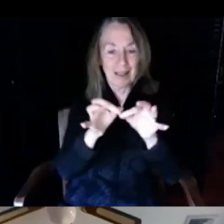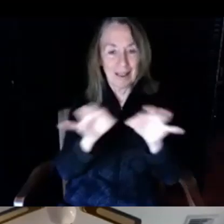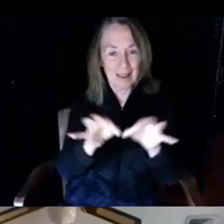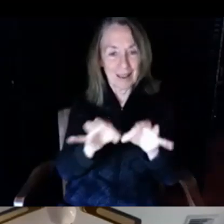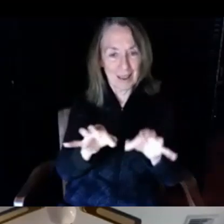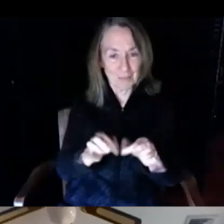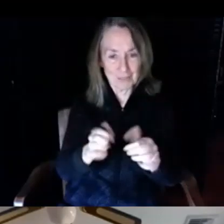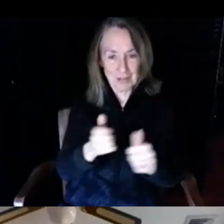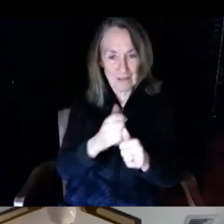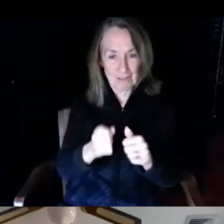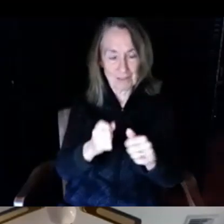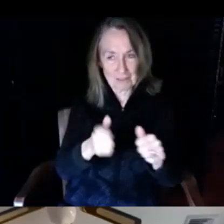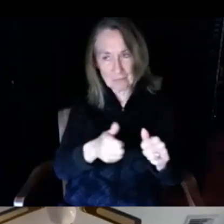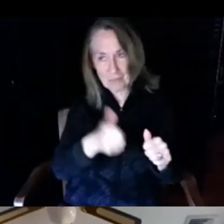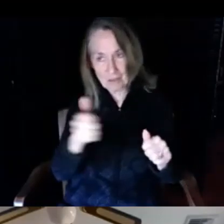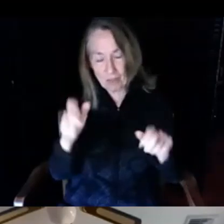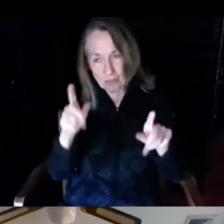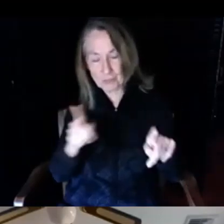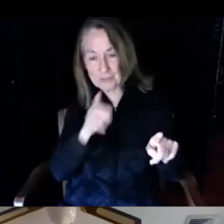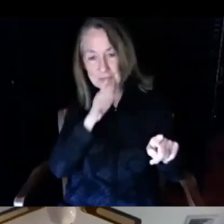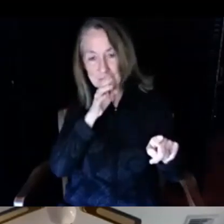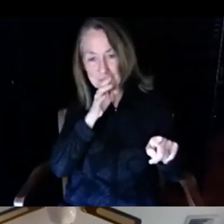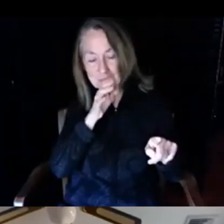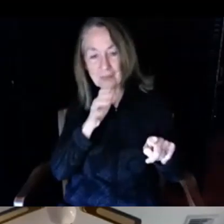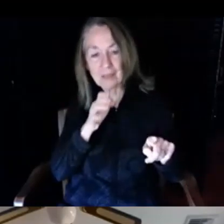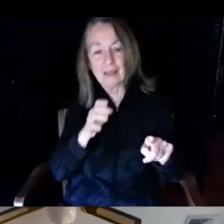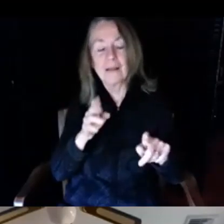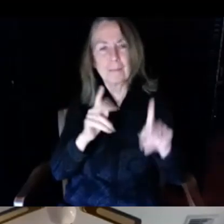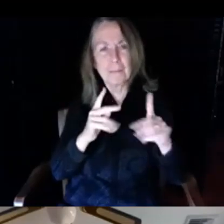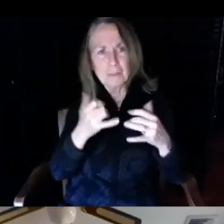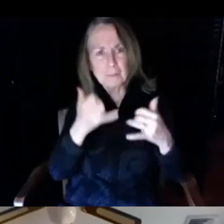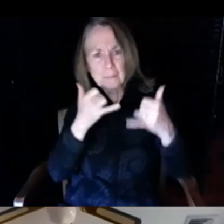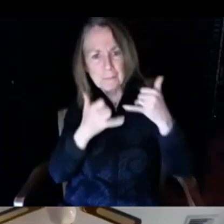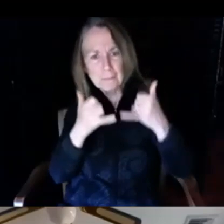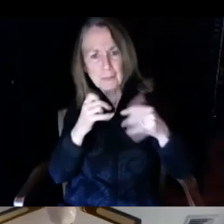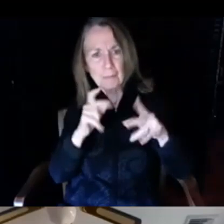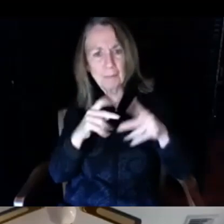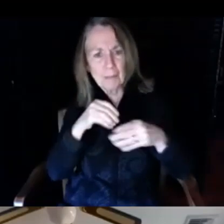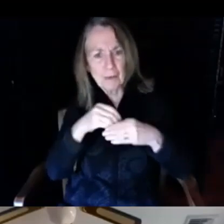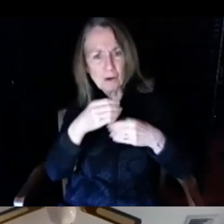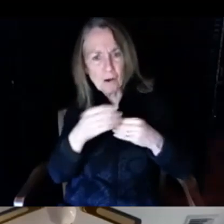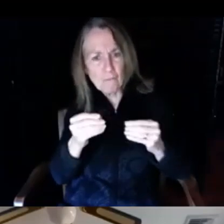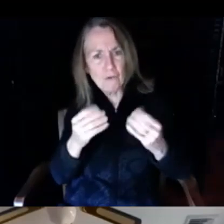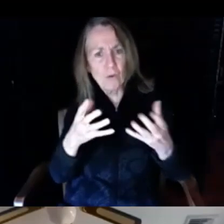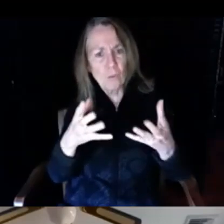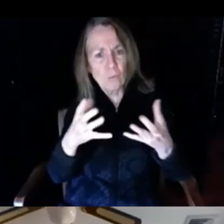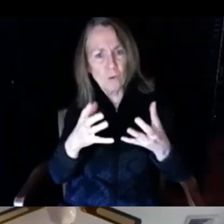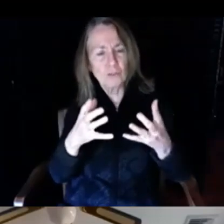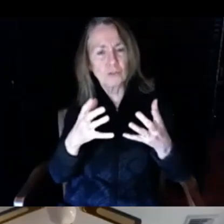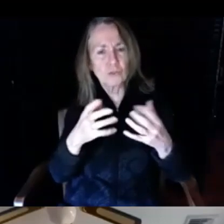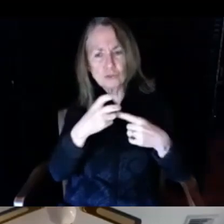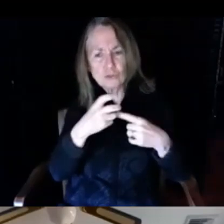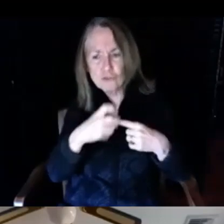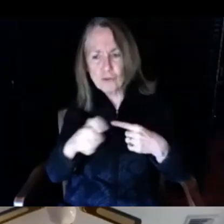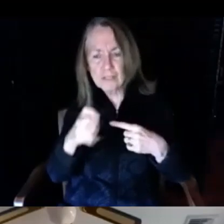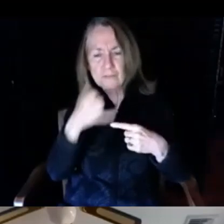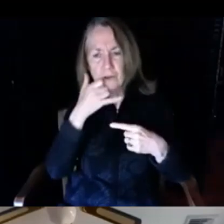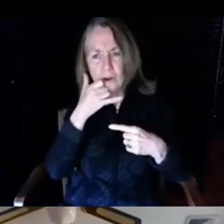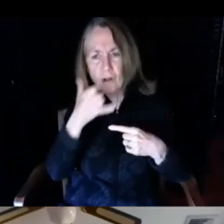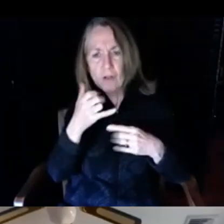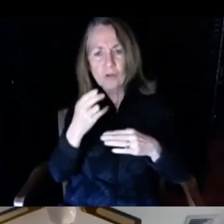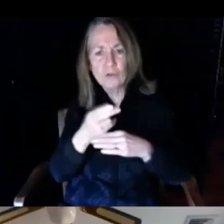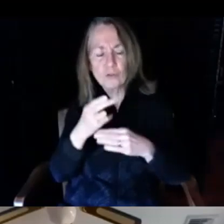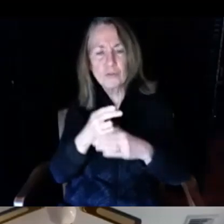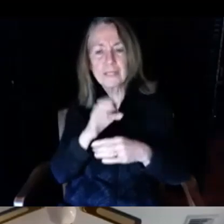being said. I do get a lot of phone calls about people in offices and they want to be able to transfer calls using the Captel